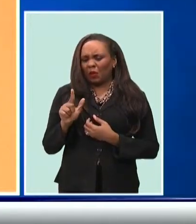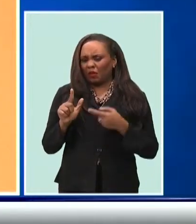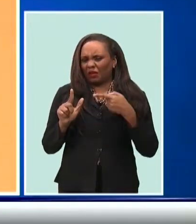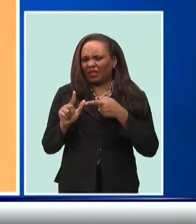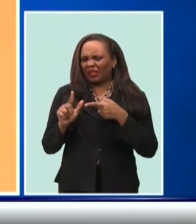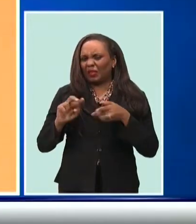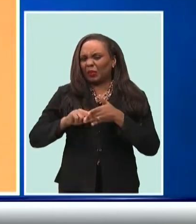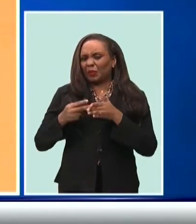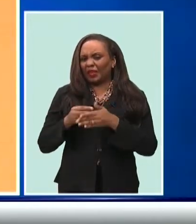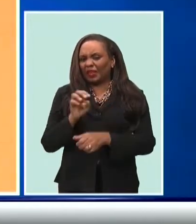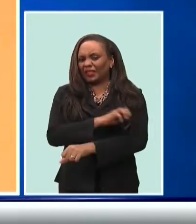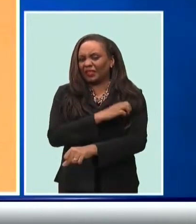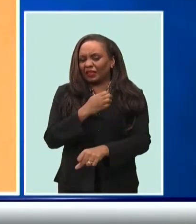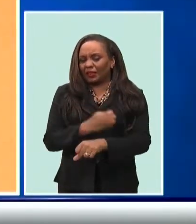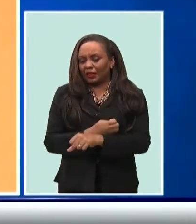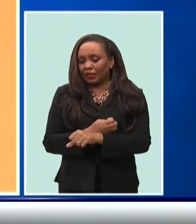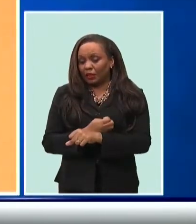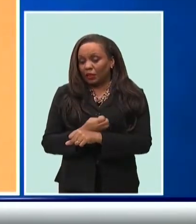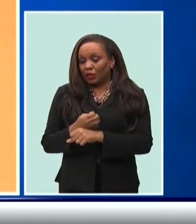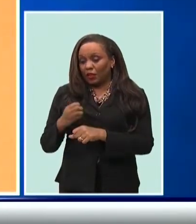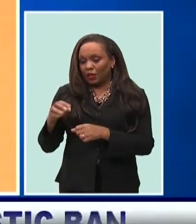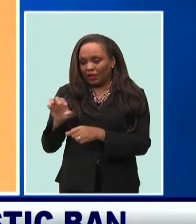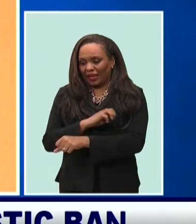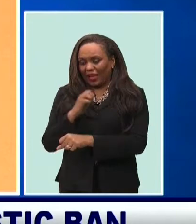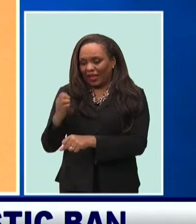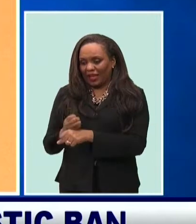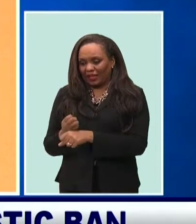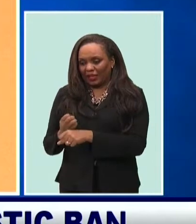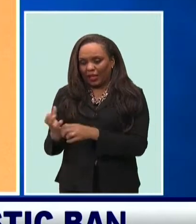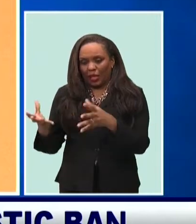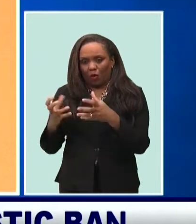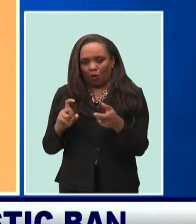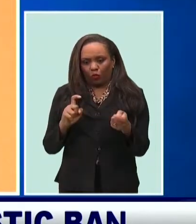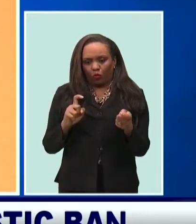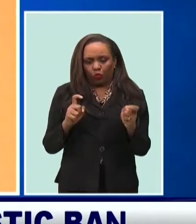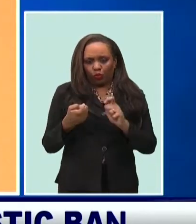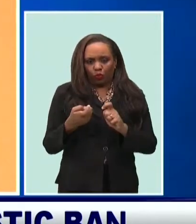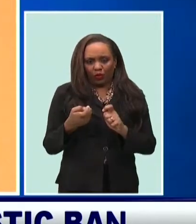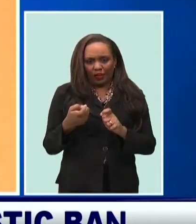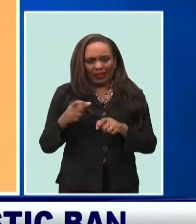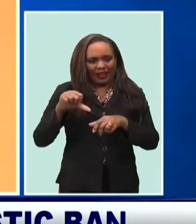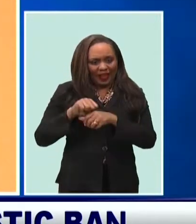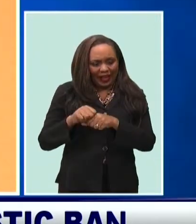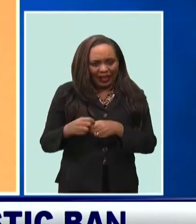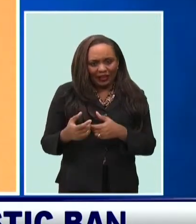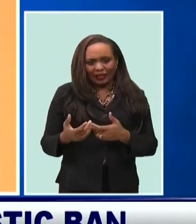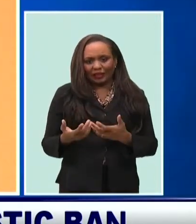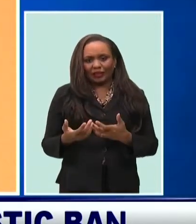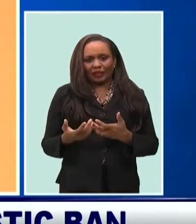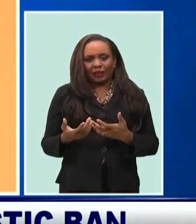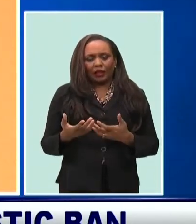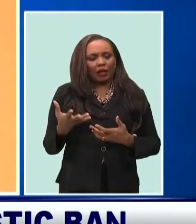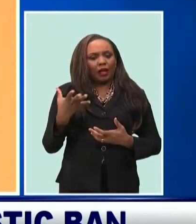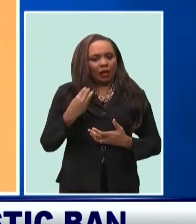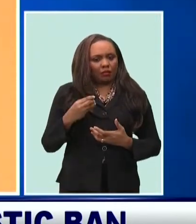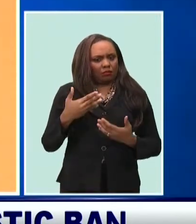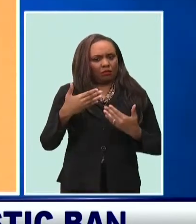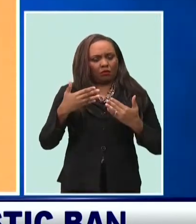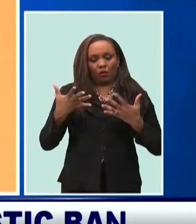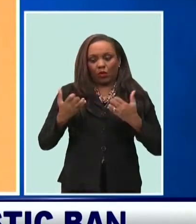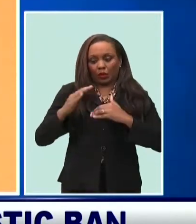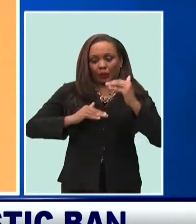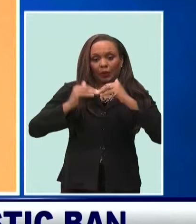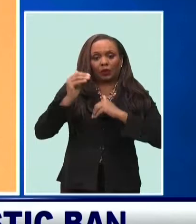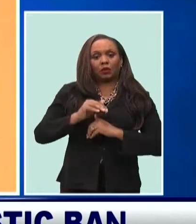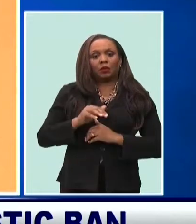taking that and we'll be converting it into two things: synthetic gas. So we'll be doing a 25 megawatt plant, which is